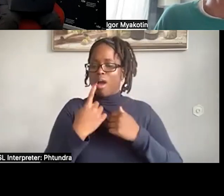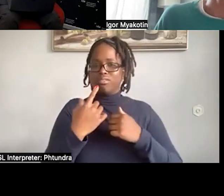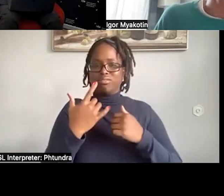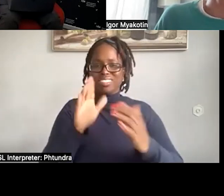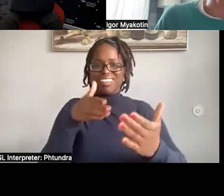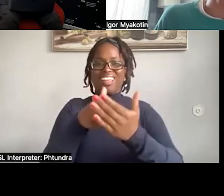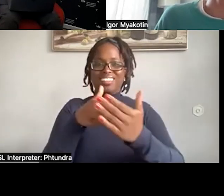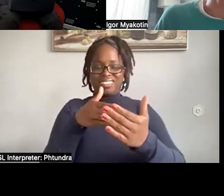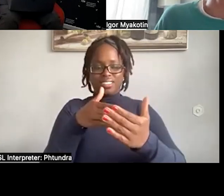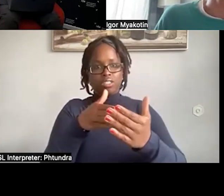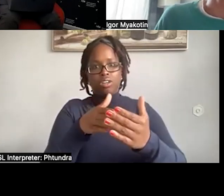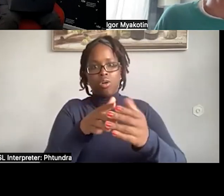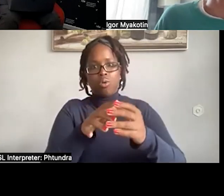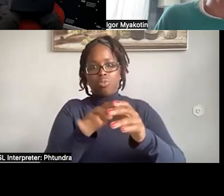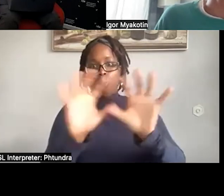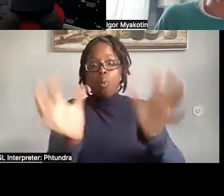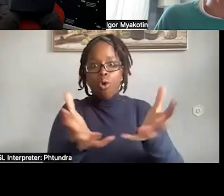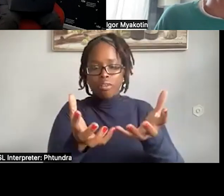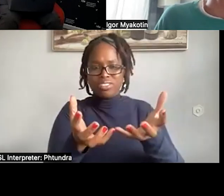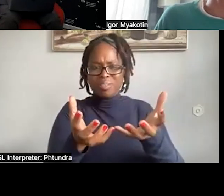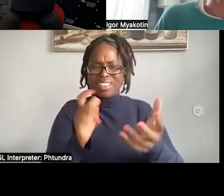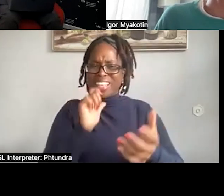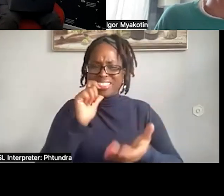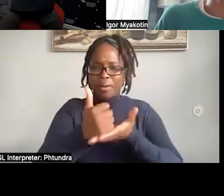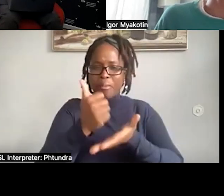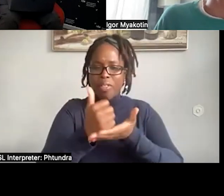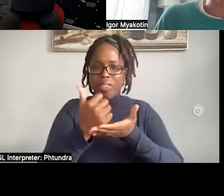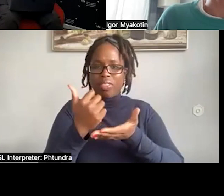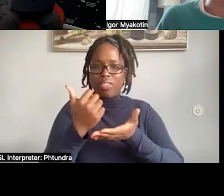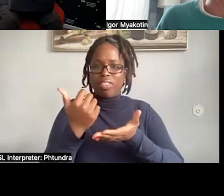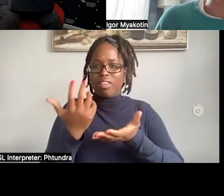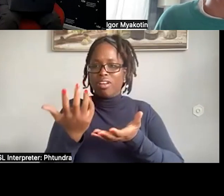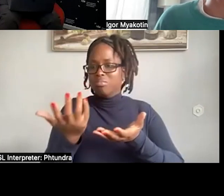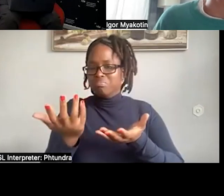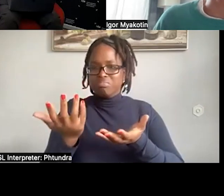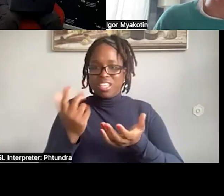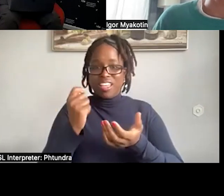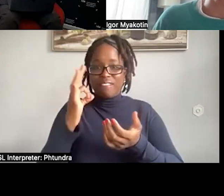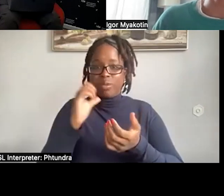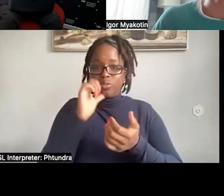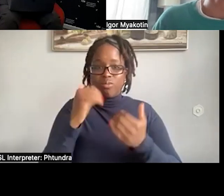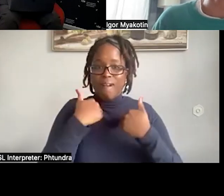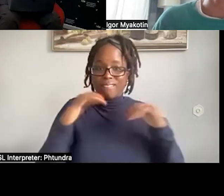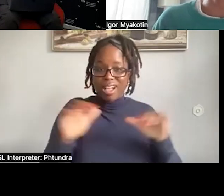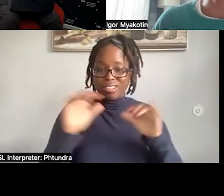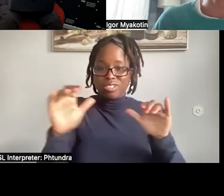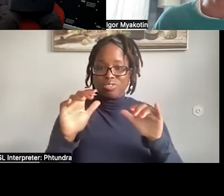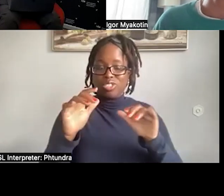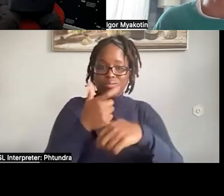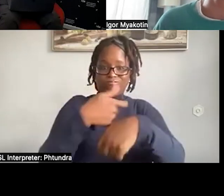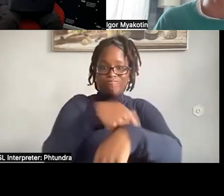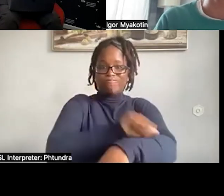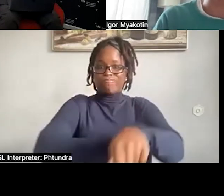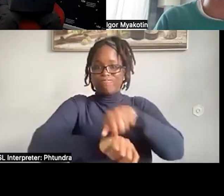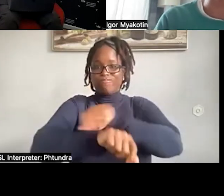You know, you can be against the war, but if you don't take actions, then you're just going to be against